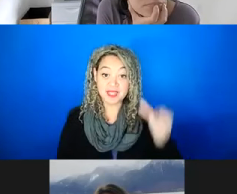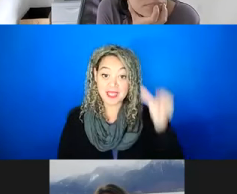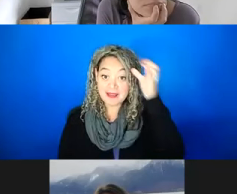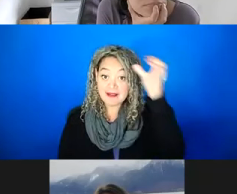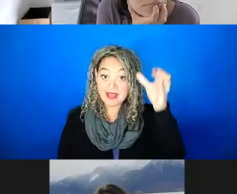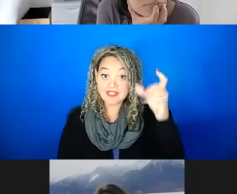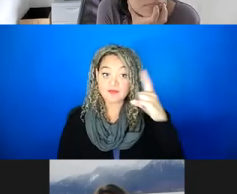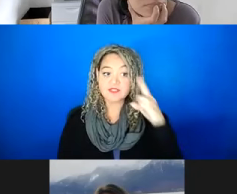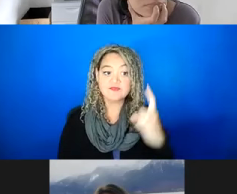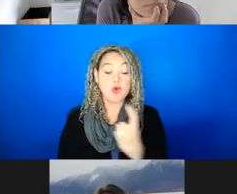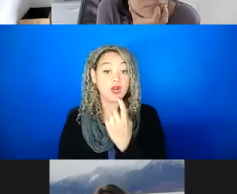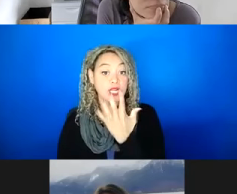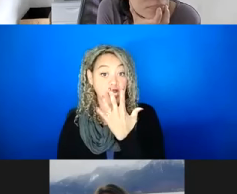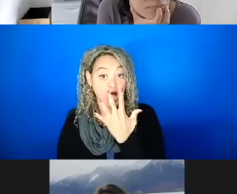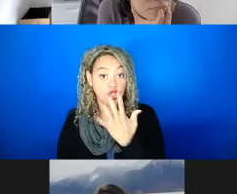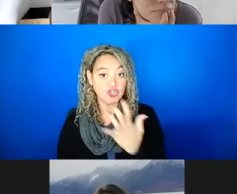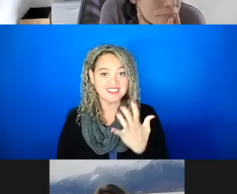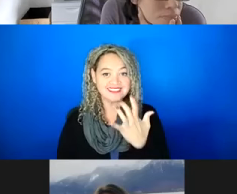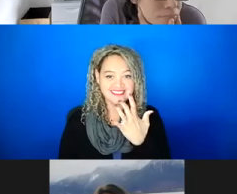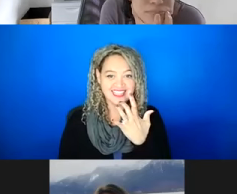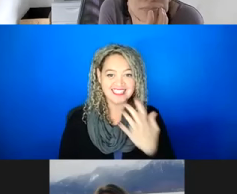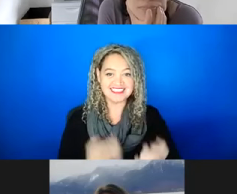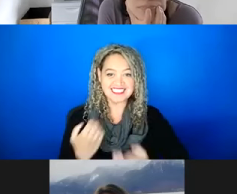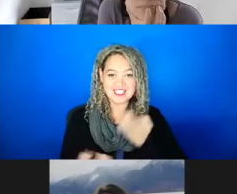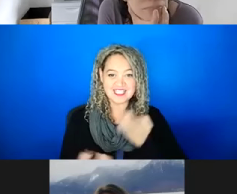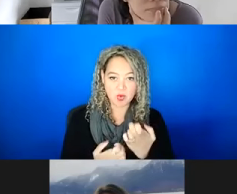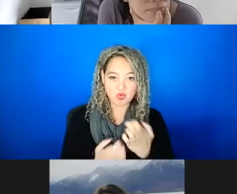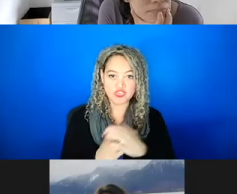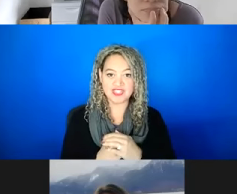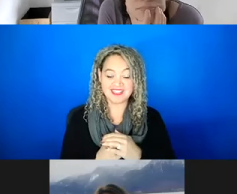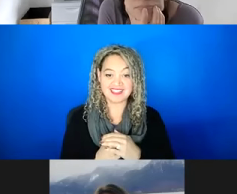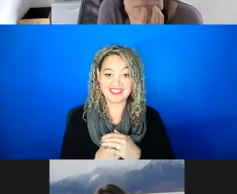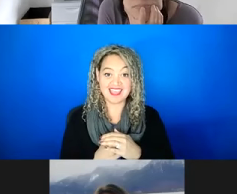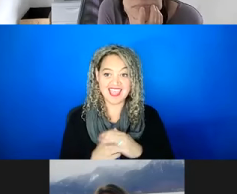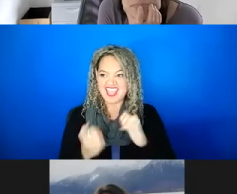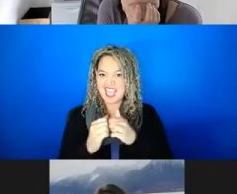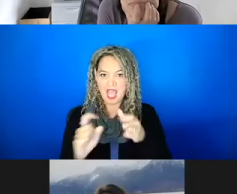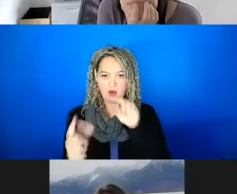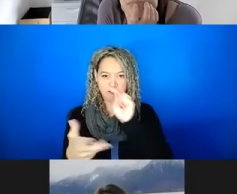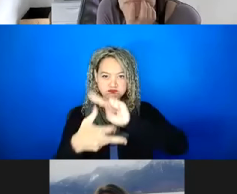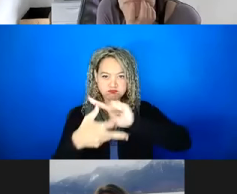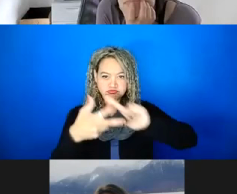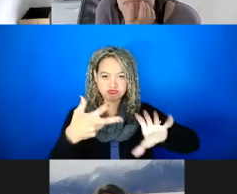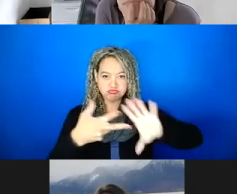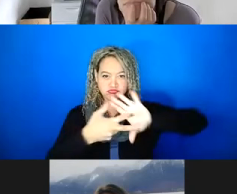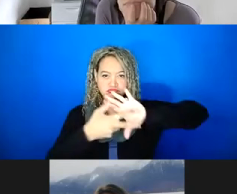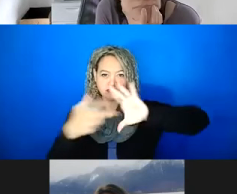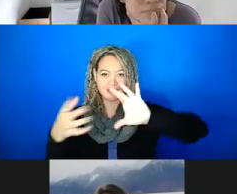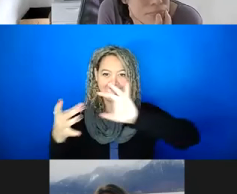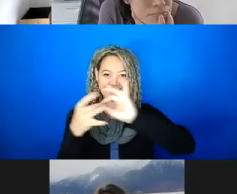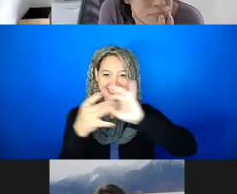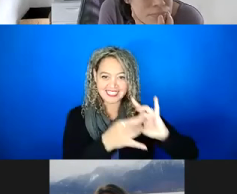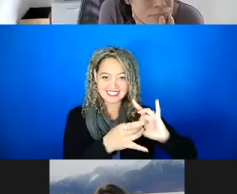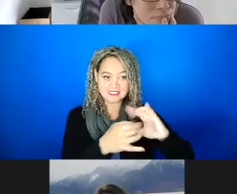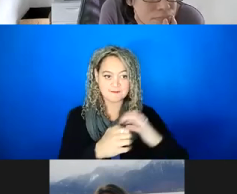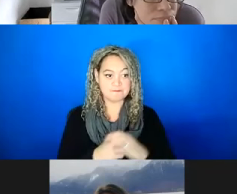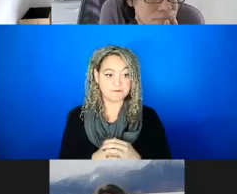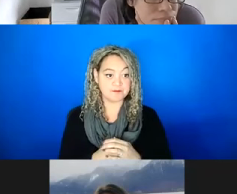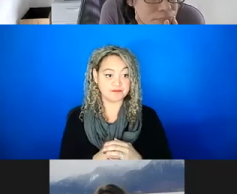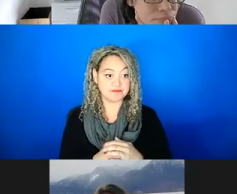color, taste, and emotion and their linkage, and then turn to